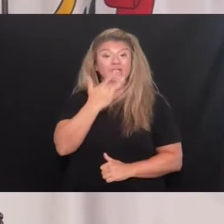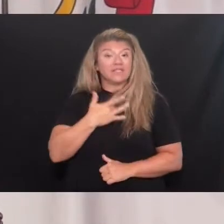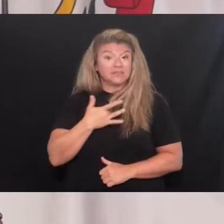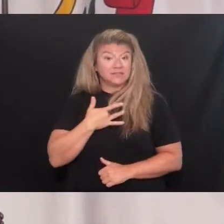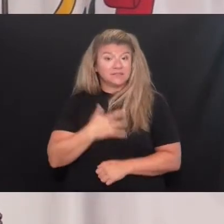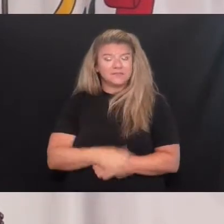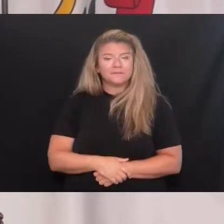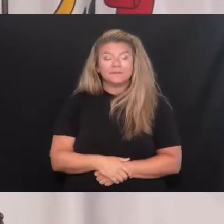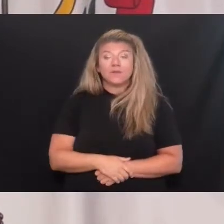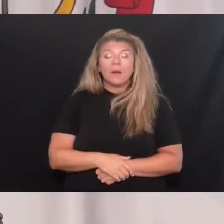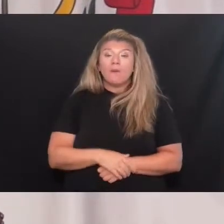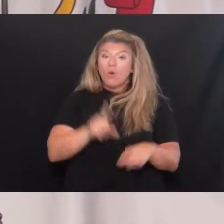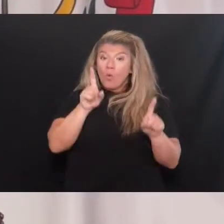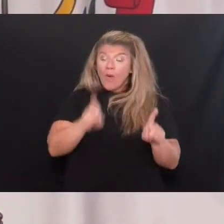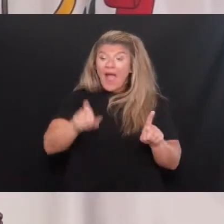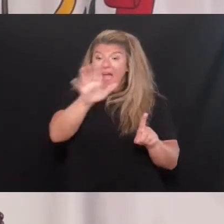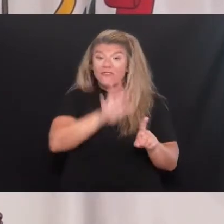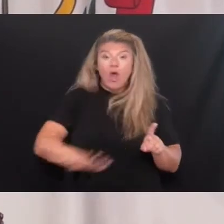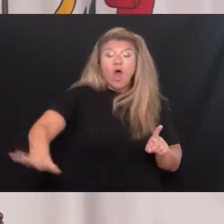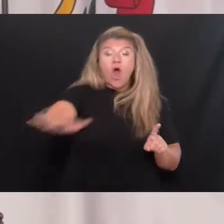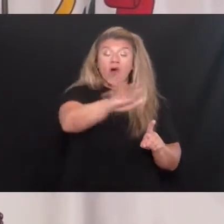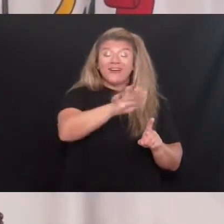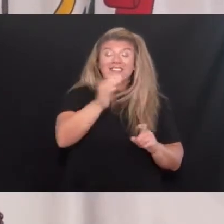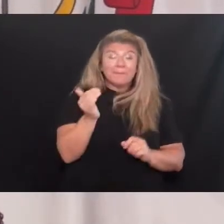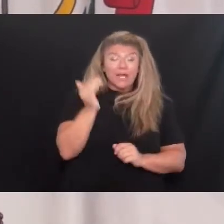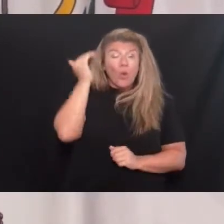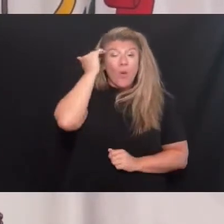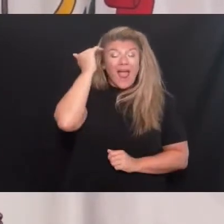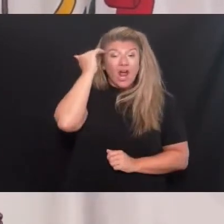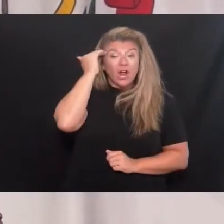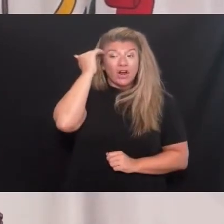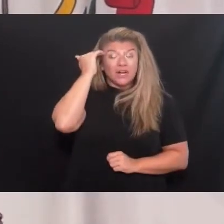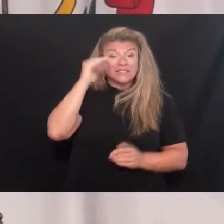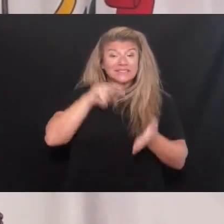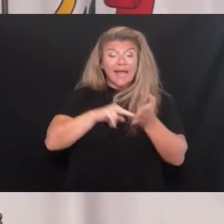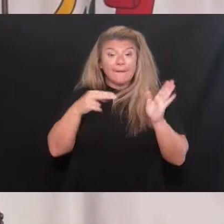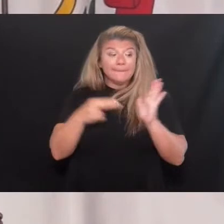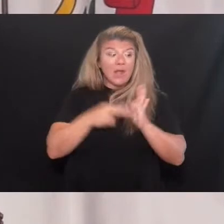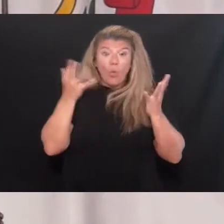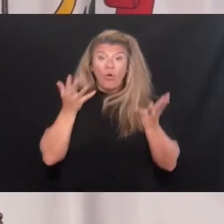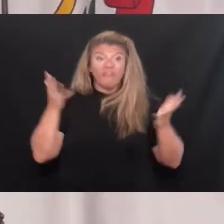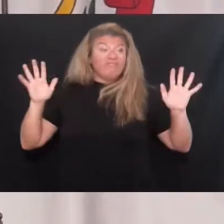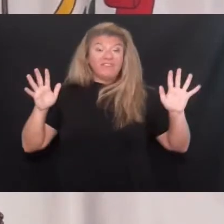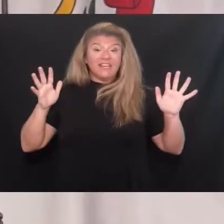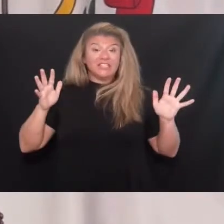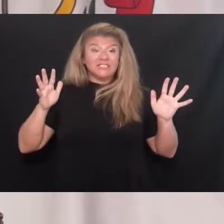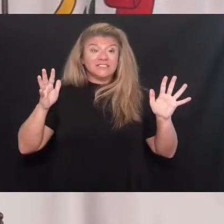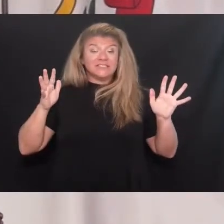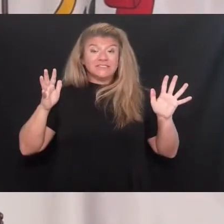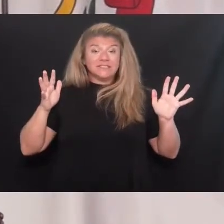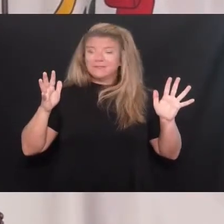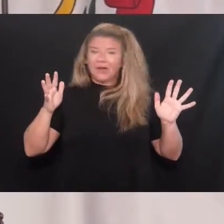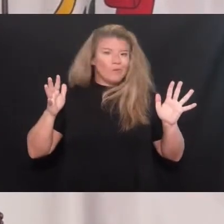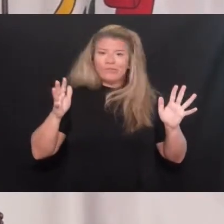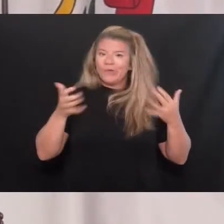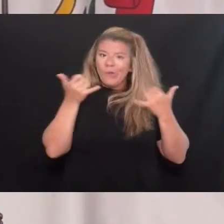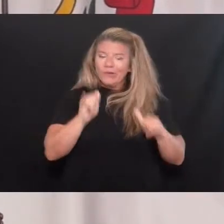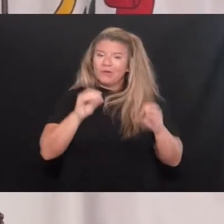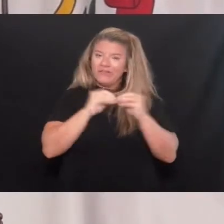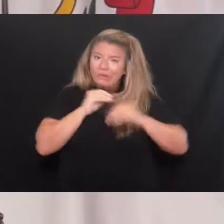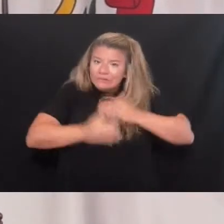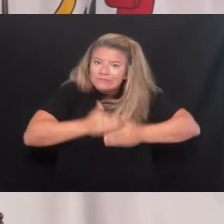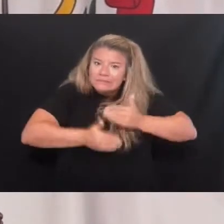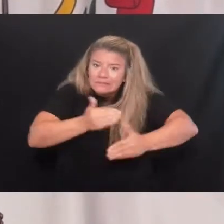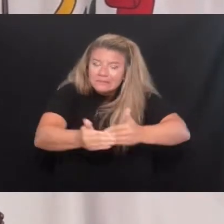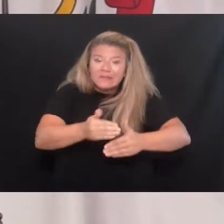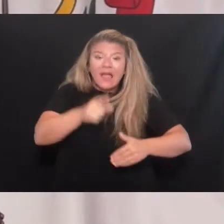got to all be aware. We've got to all be aware of just this. We're not out of the woods yet. We still got a ways to go. If you'll continue